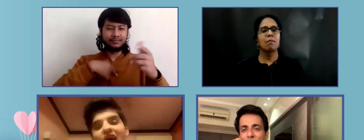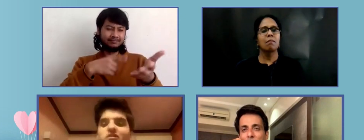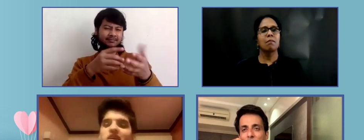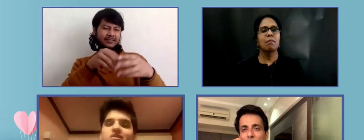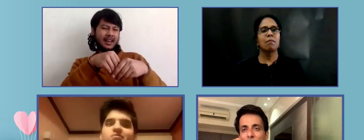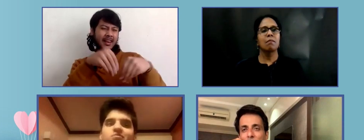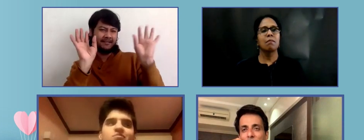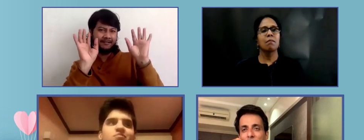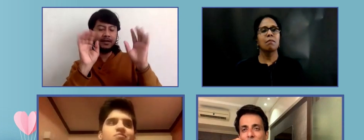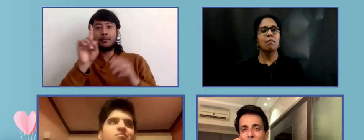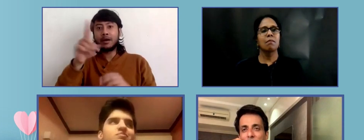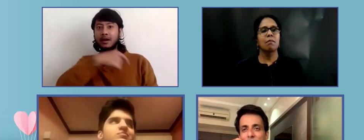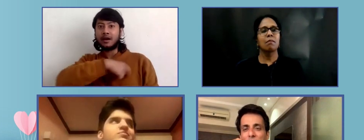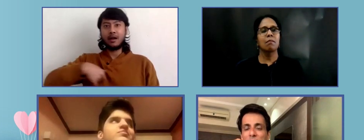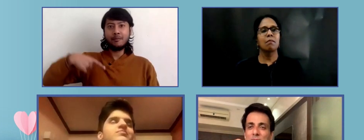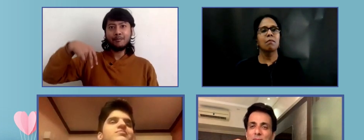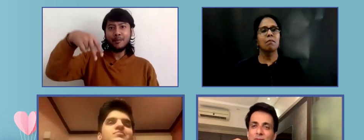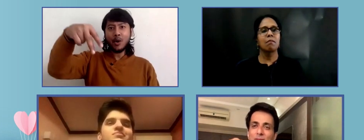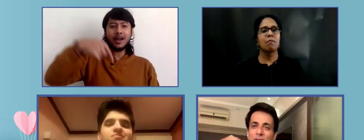it forever.